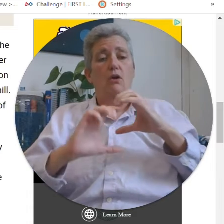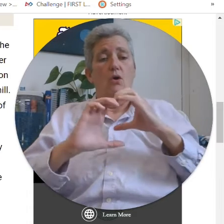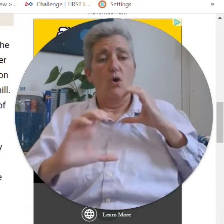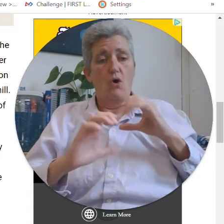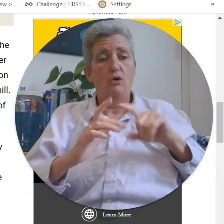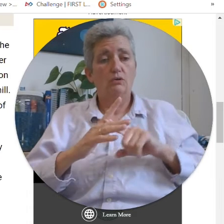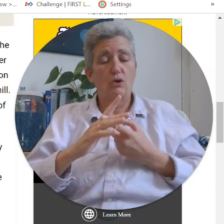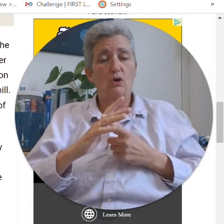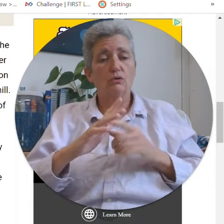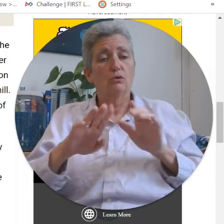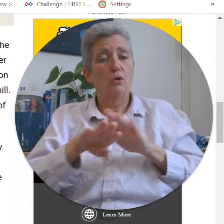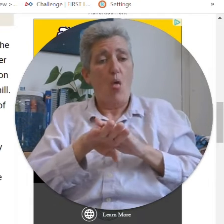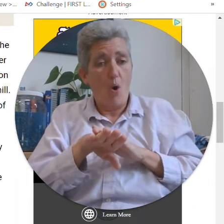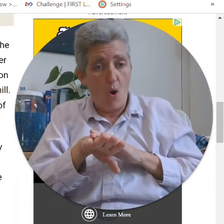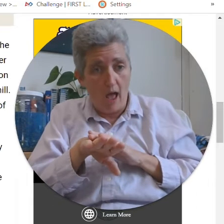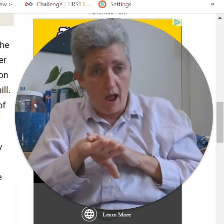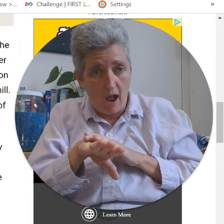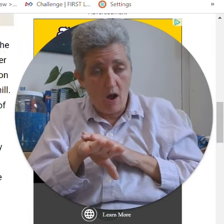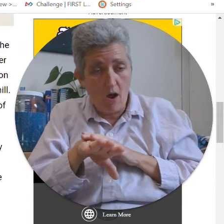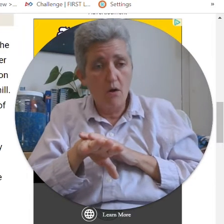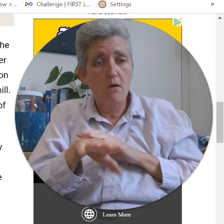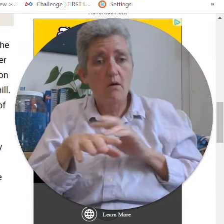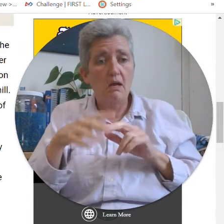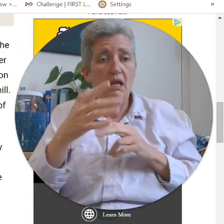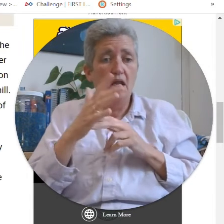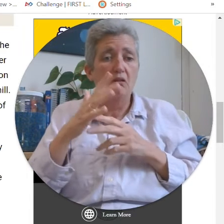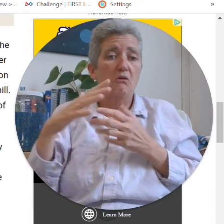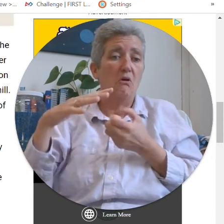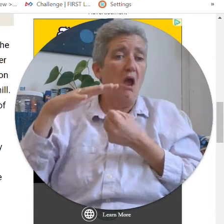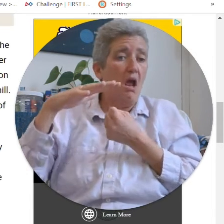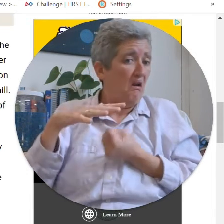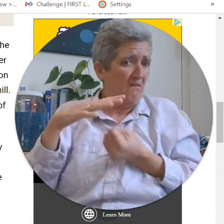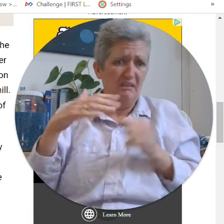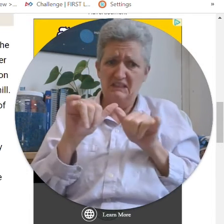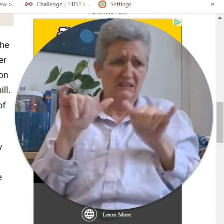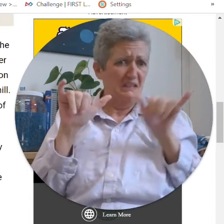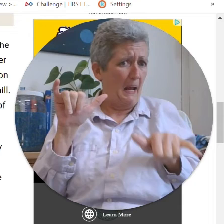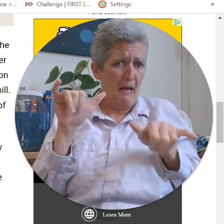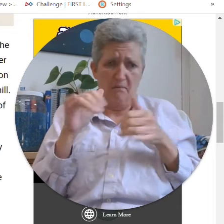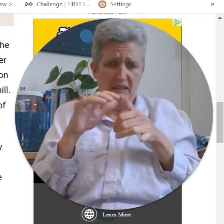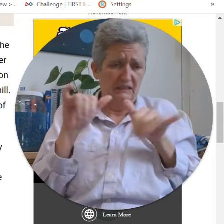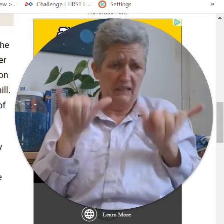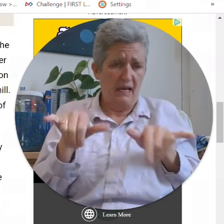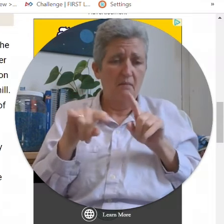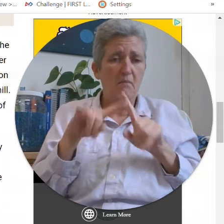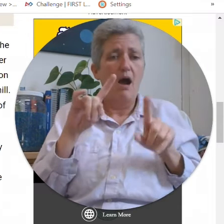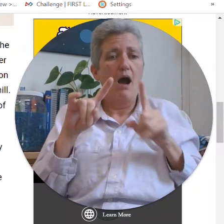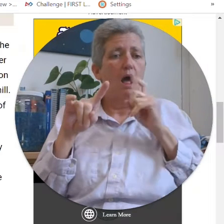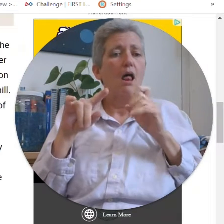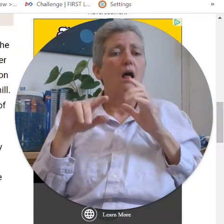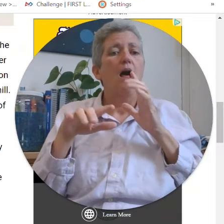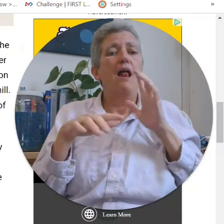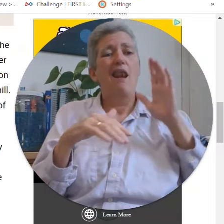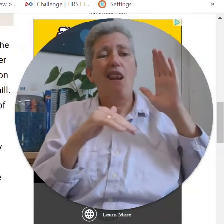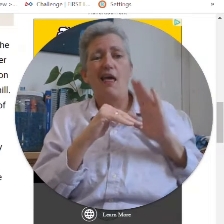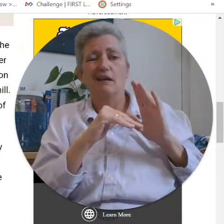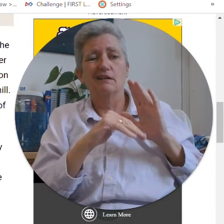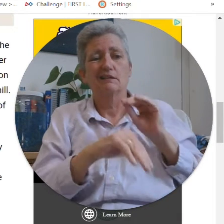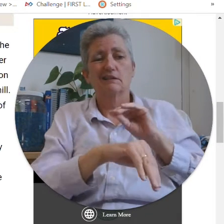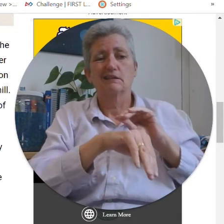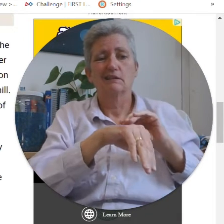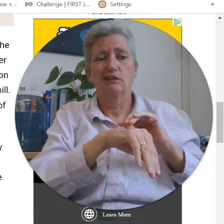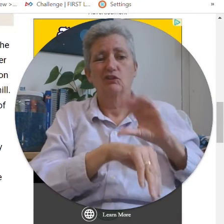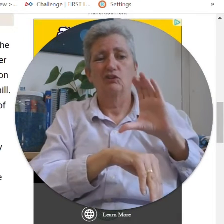And as the coaster starts to slow down, you remember gravity is the same, so that hasn't changed. But there's